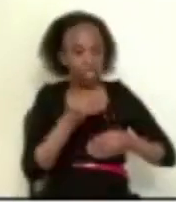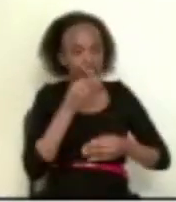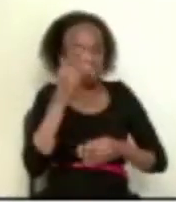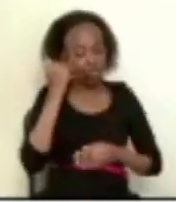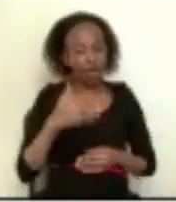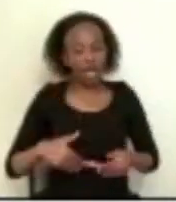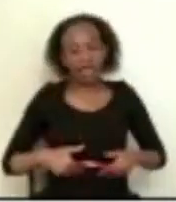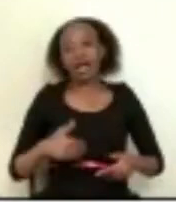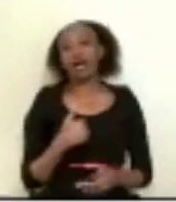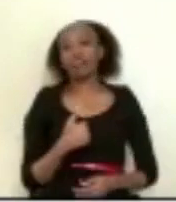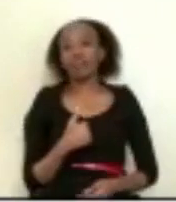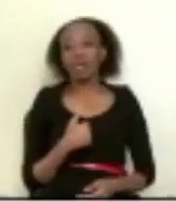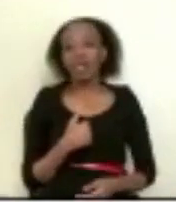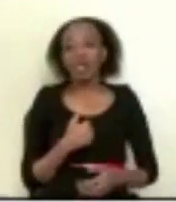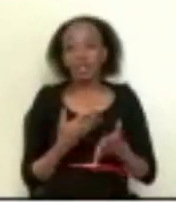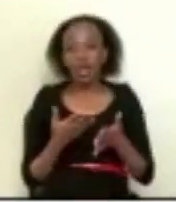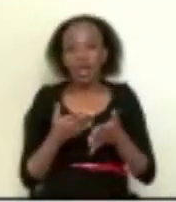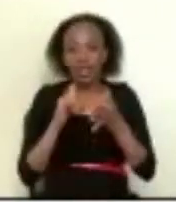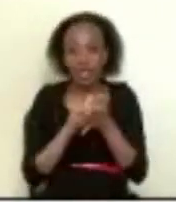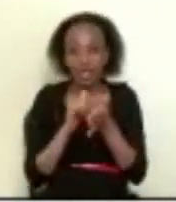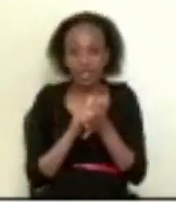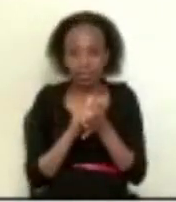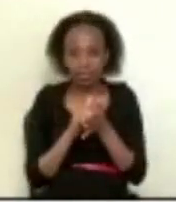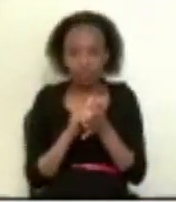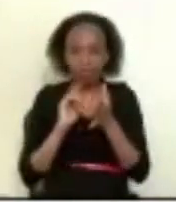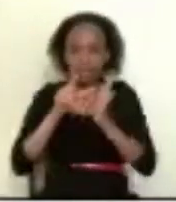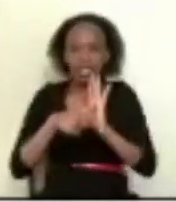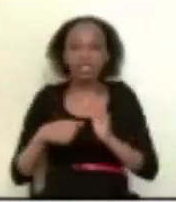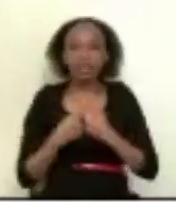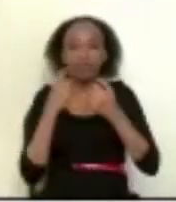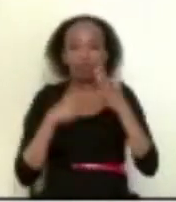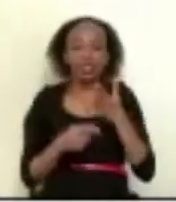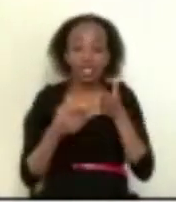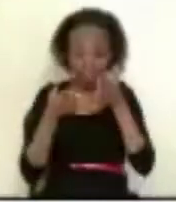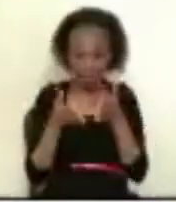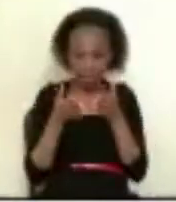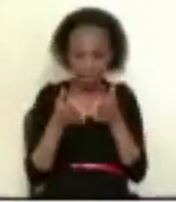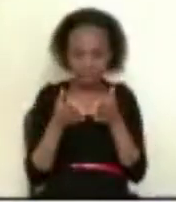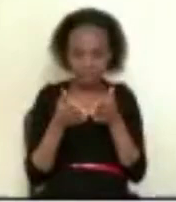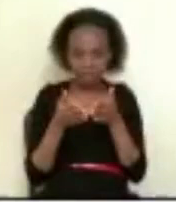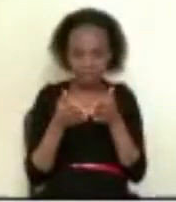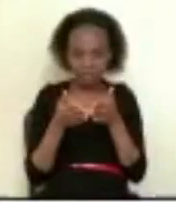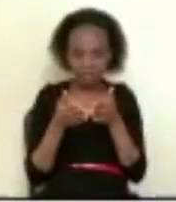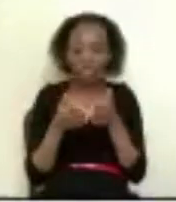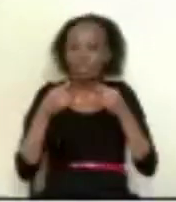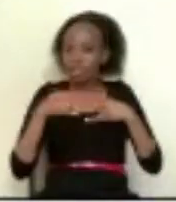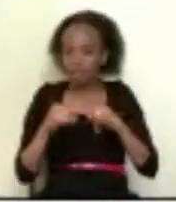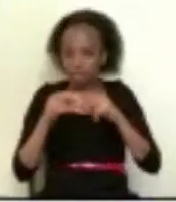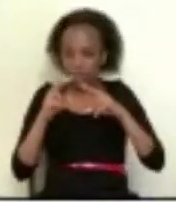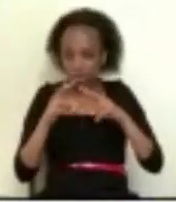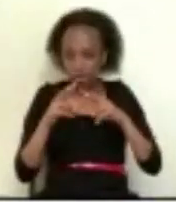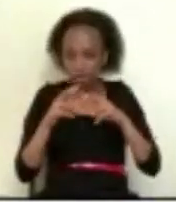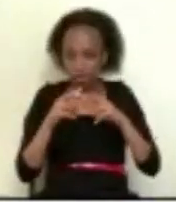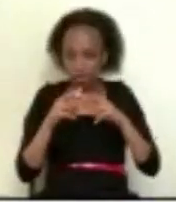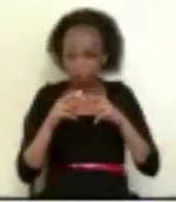So analysis that came after was that even though these riots were first instigated by